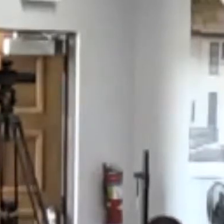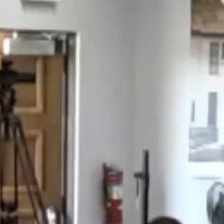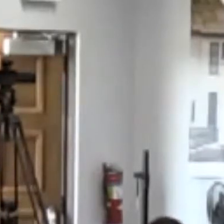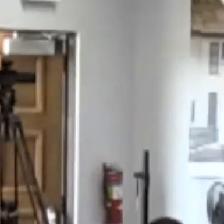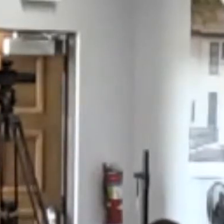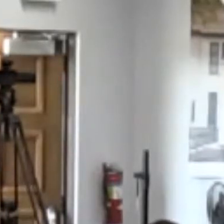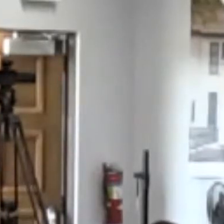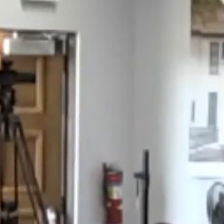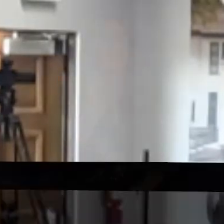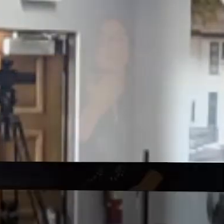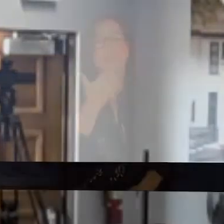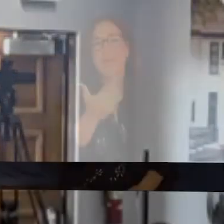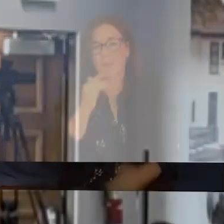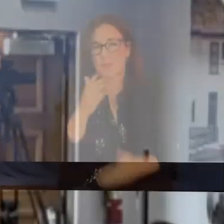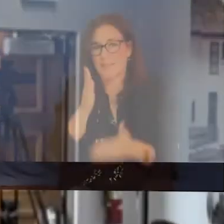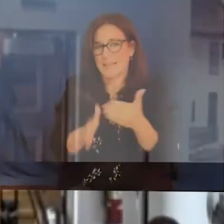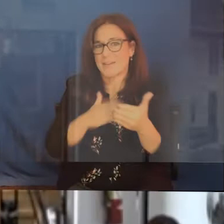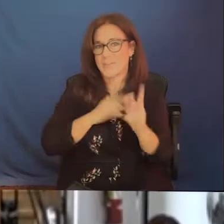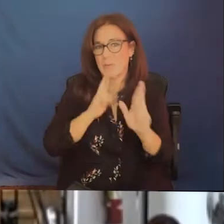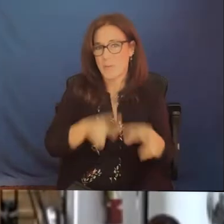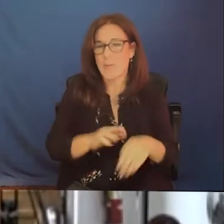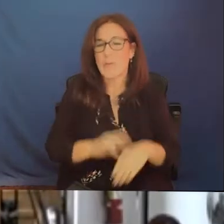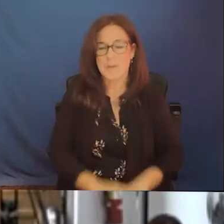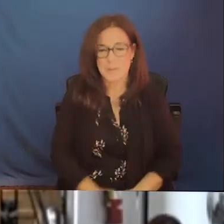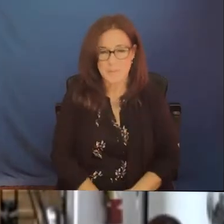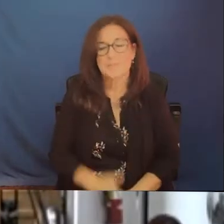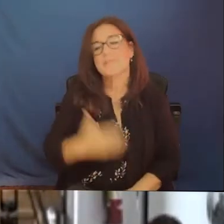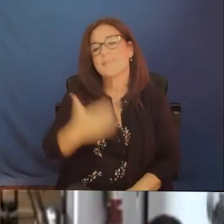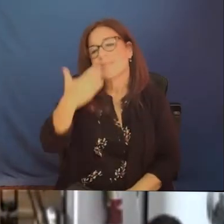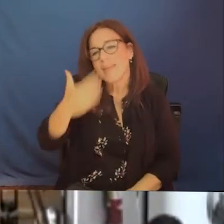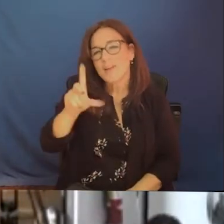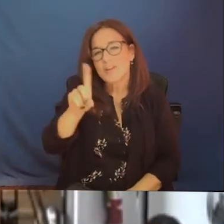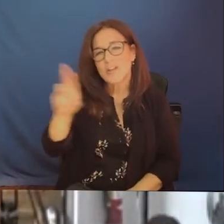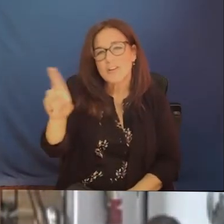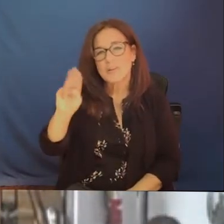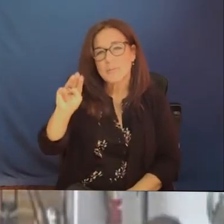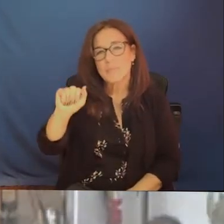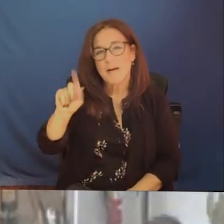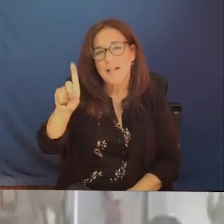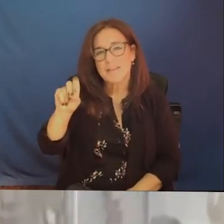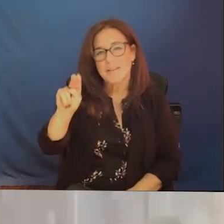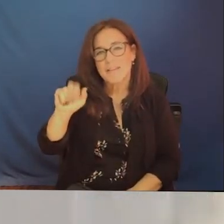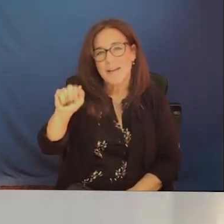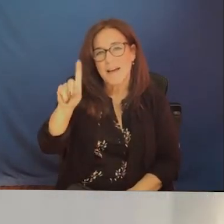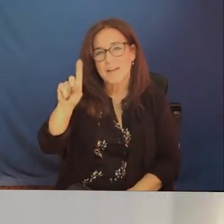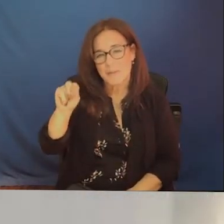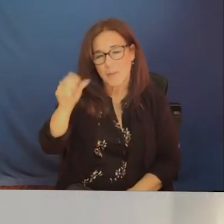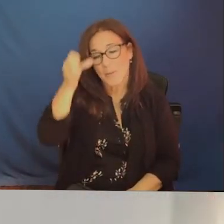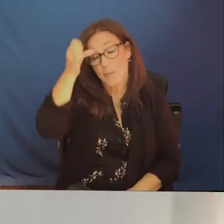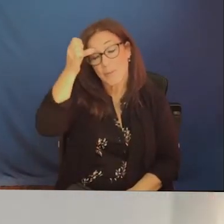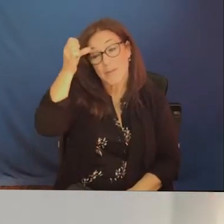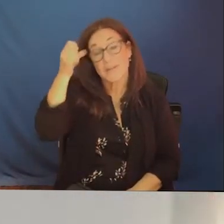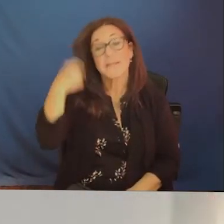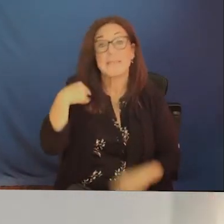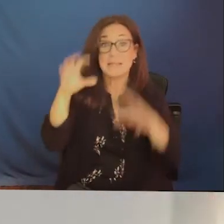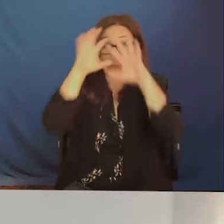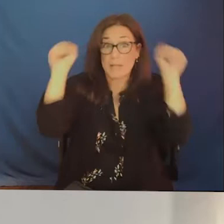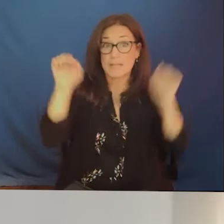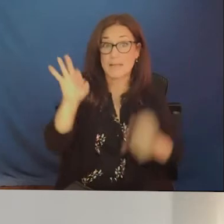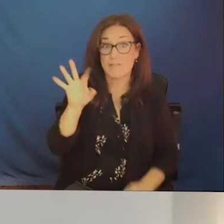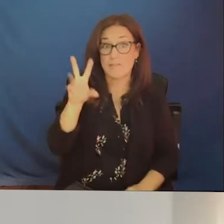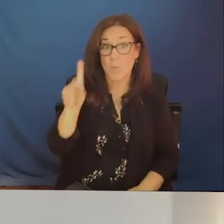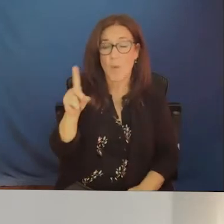Thank you. That's the end of my report. Thank you so much, Dr. Maldonado. I know that I speak for the board when I say that we really appreciate the